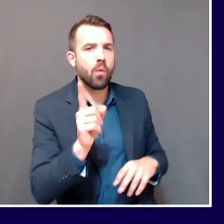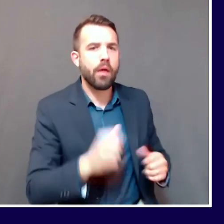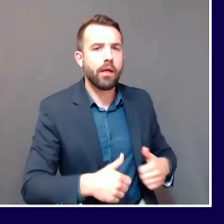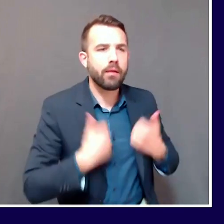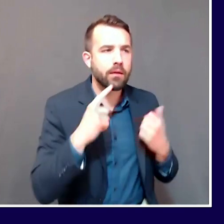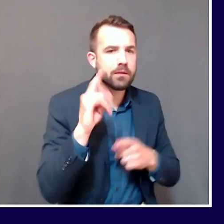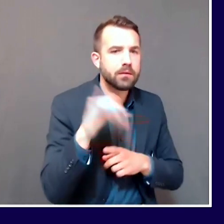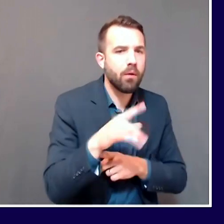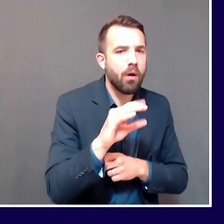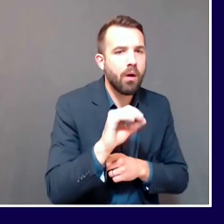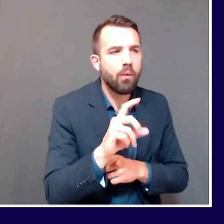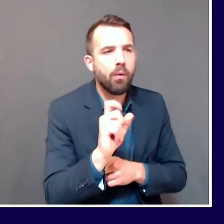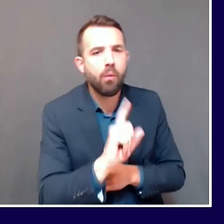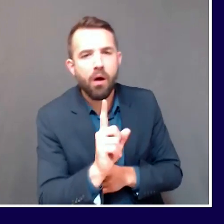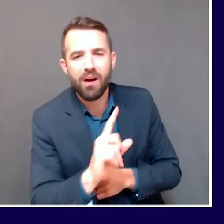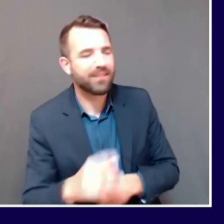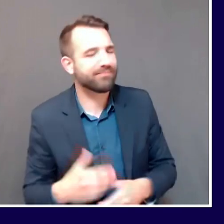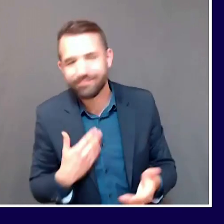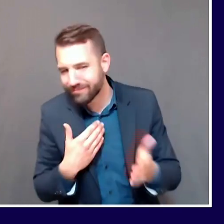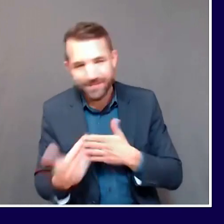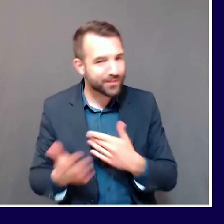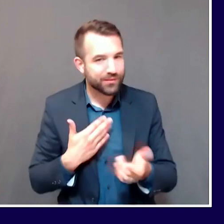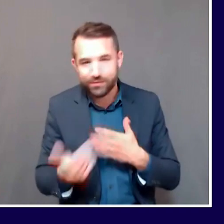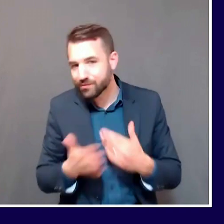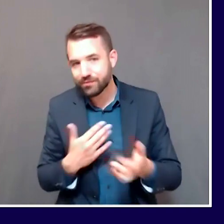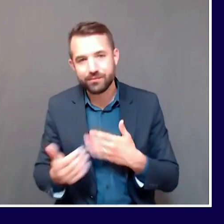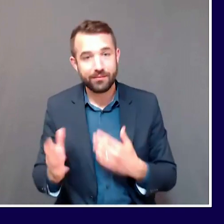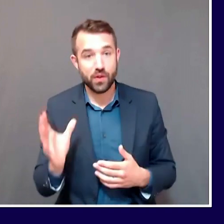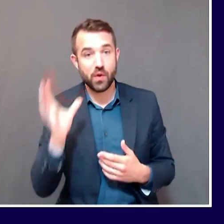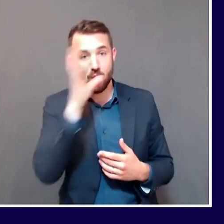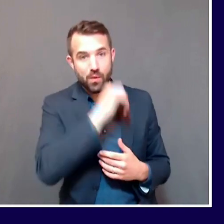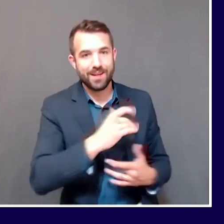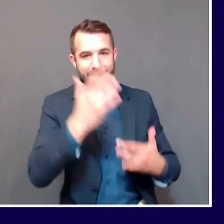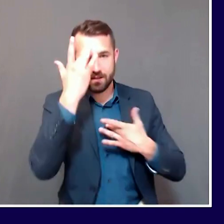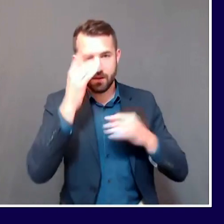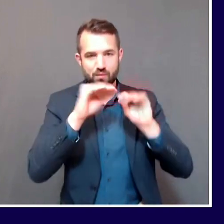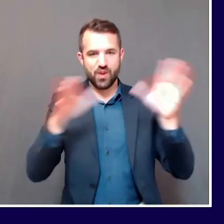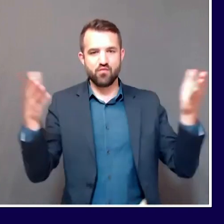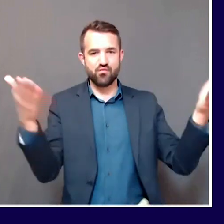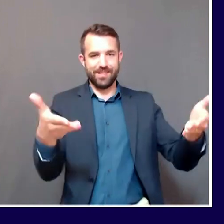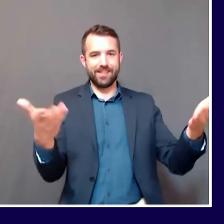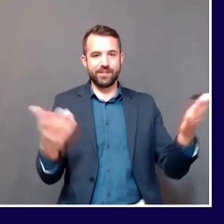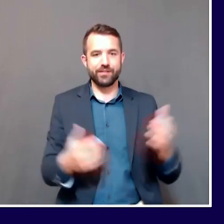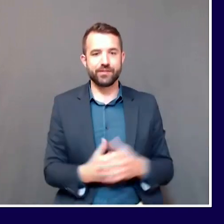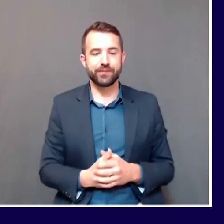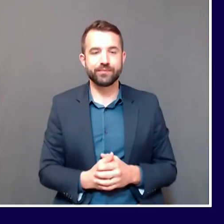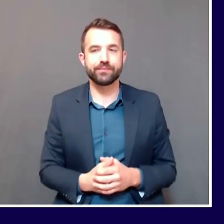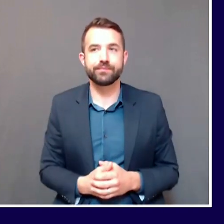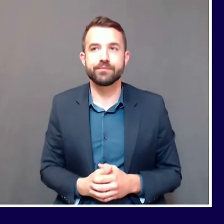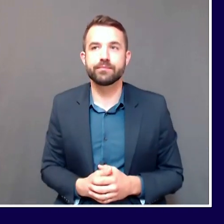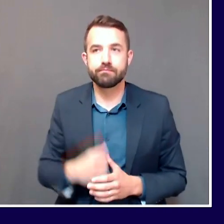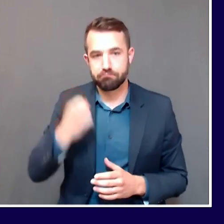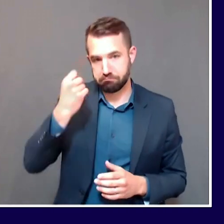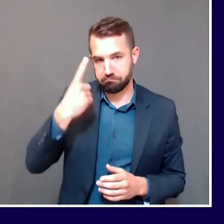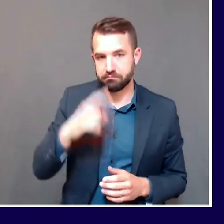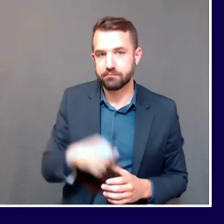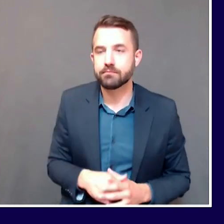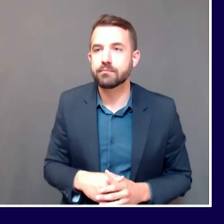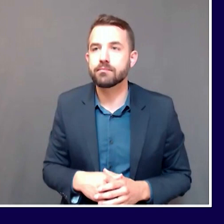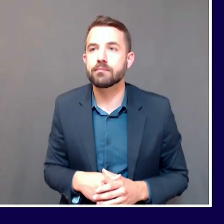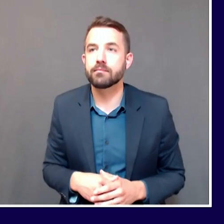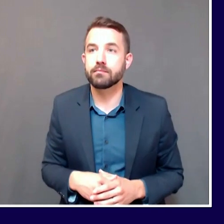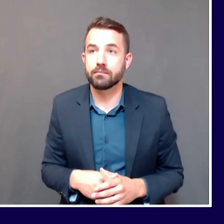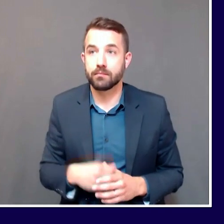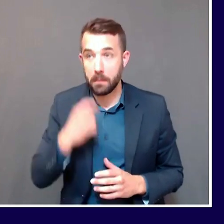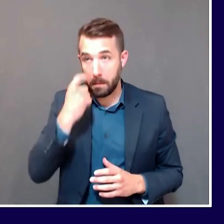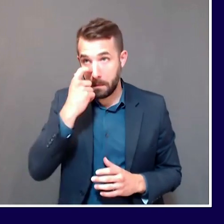We go in assuming that the virus is everywhere around. Okay, and so do you see any value in having this data being